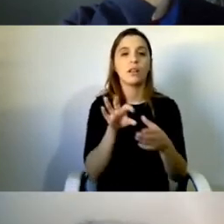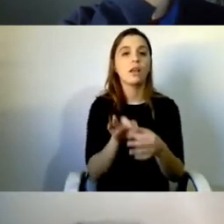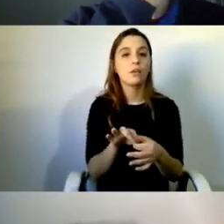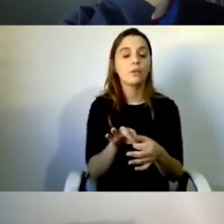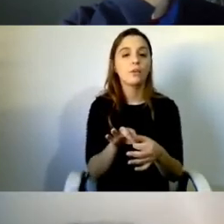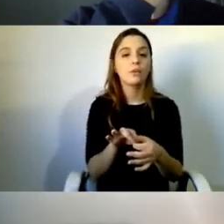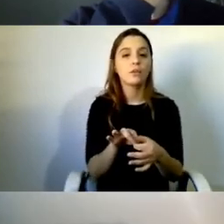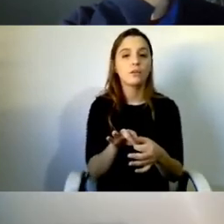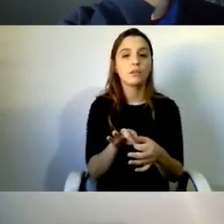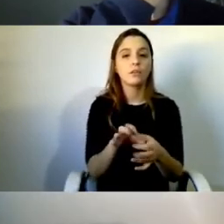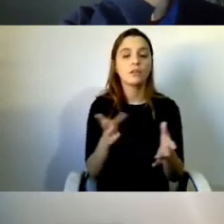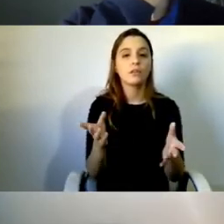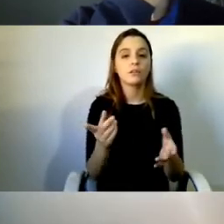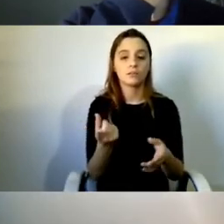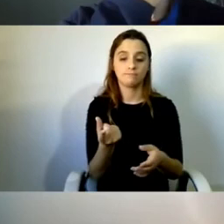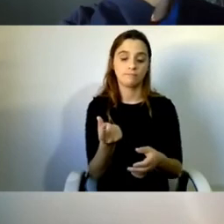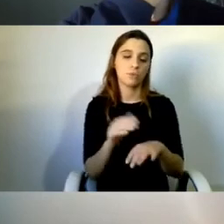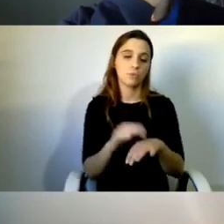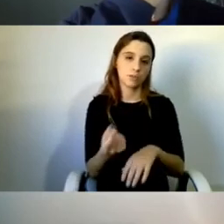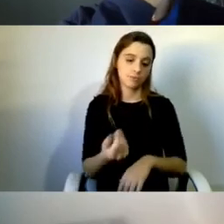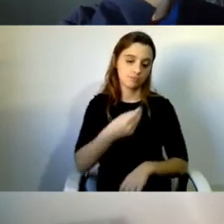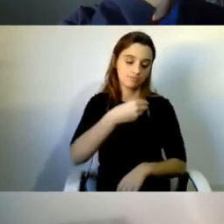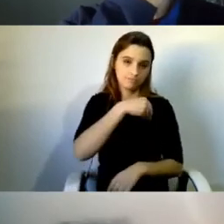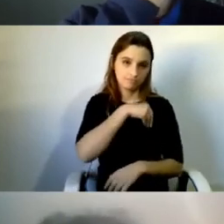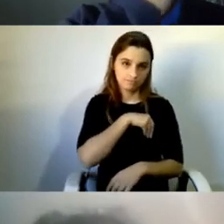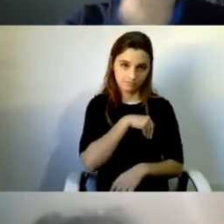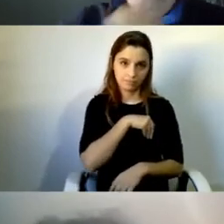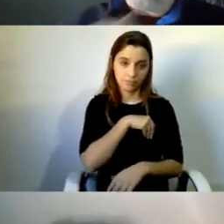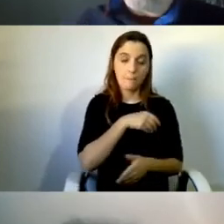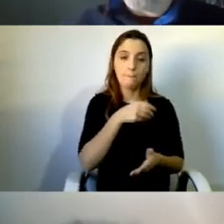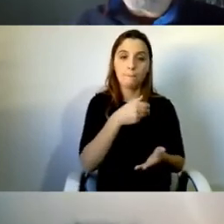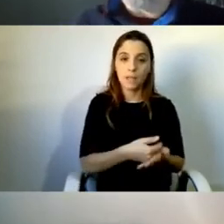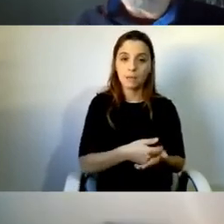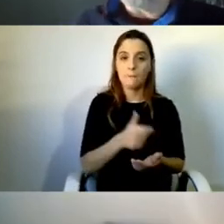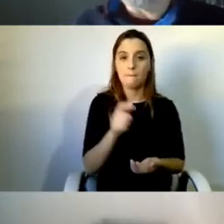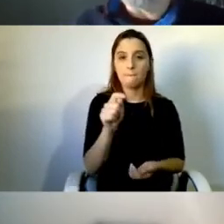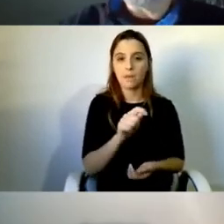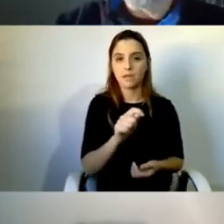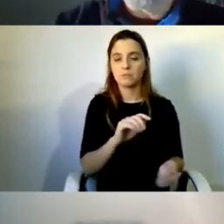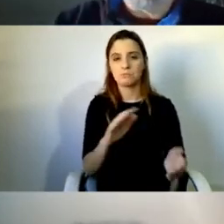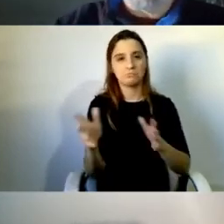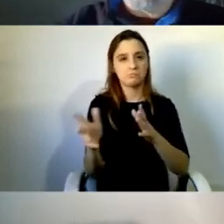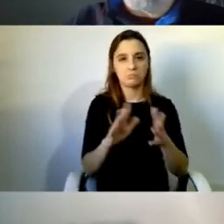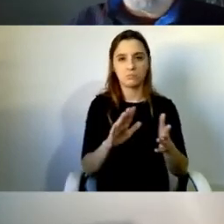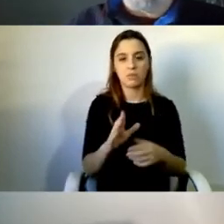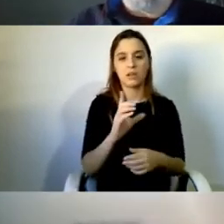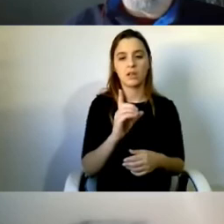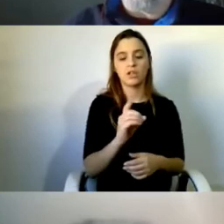minimum salary, which will be 650 leva. You can divide everything by